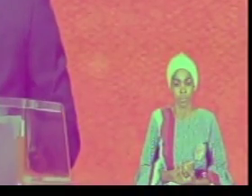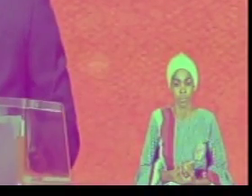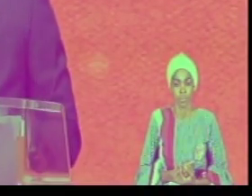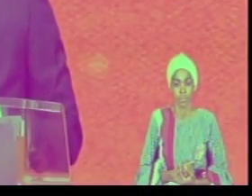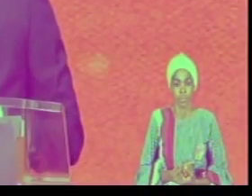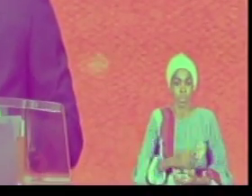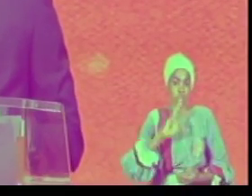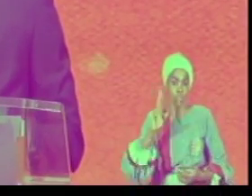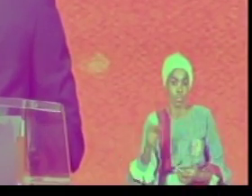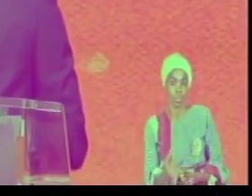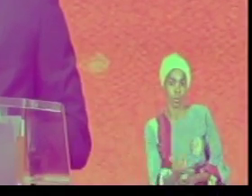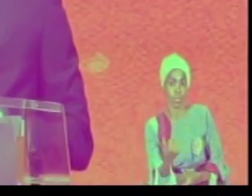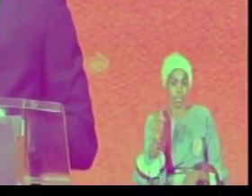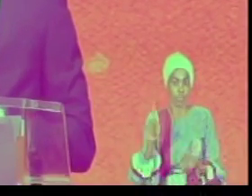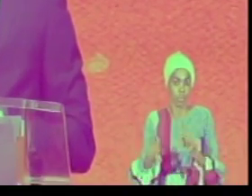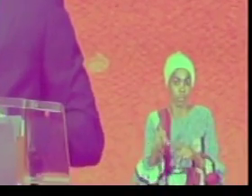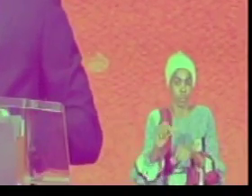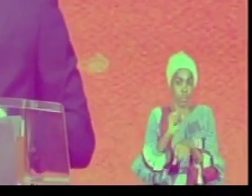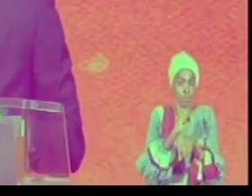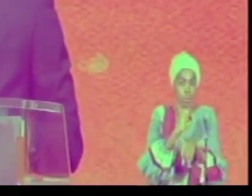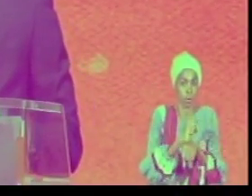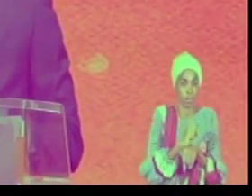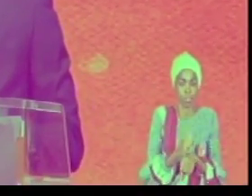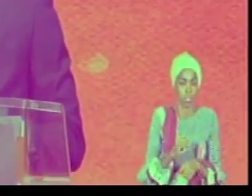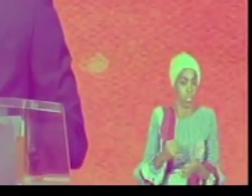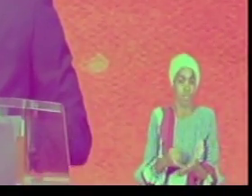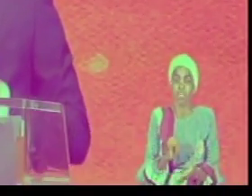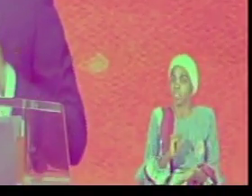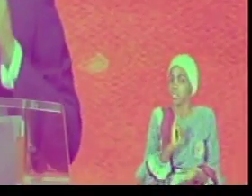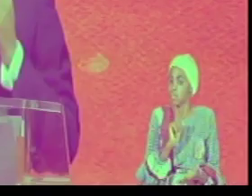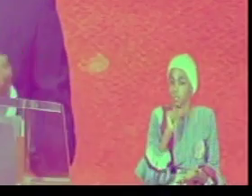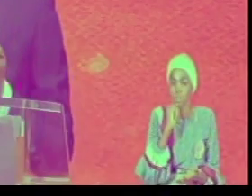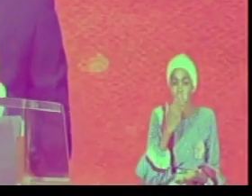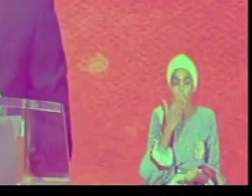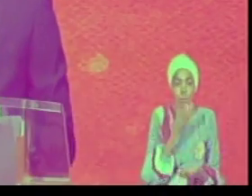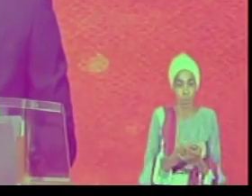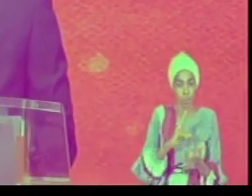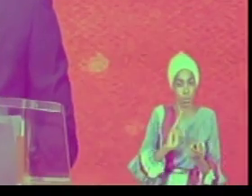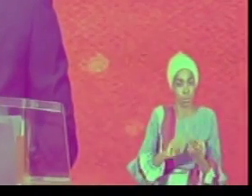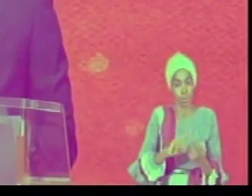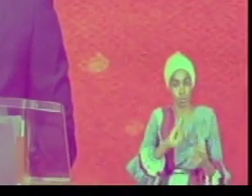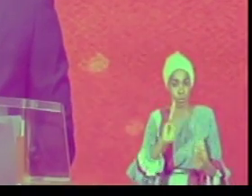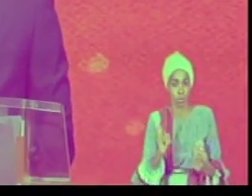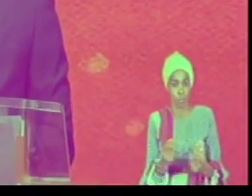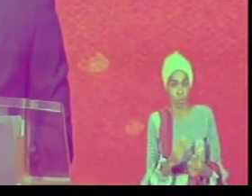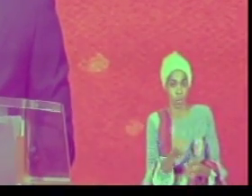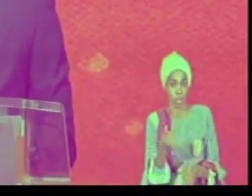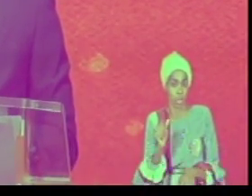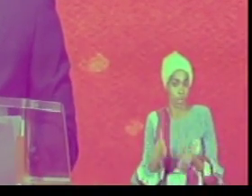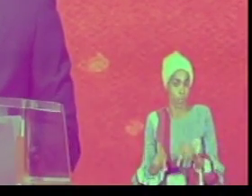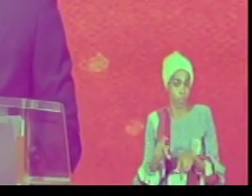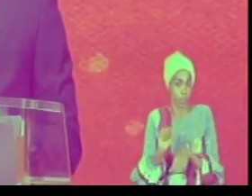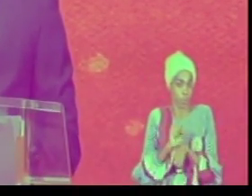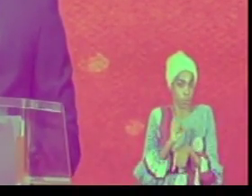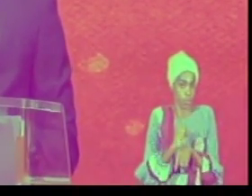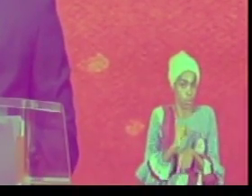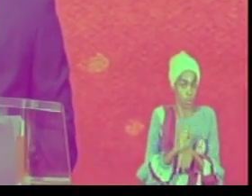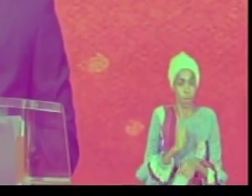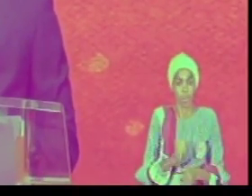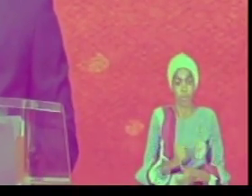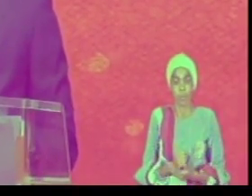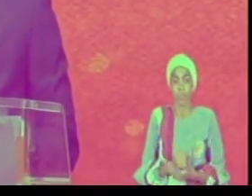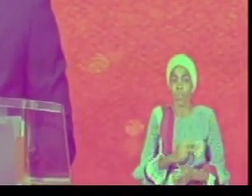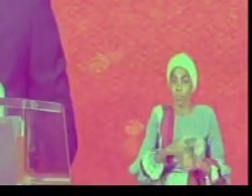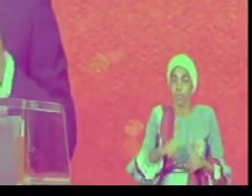their names on it. So I will not advise you to do that. Yeah, we can use other people's work, but make sure you acknowledge